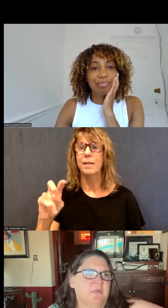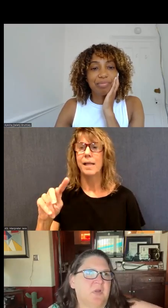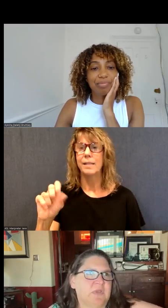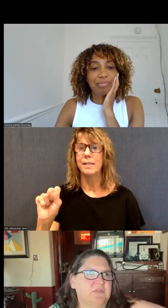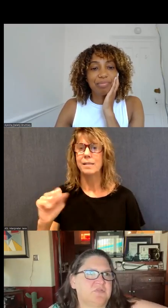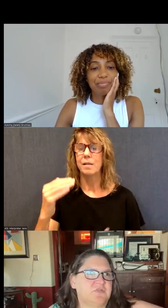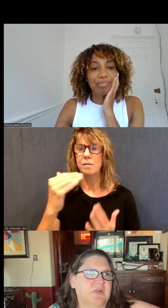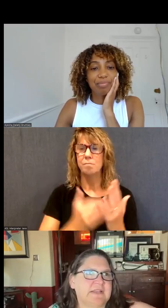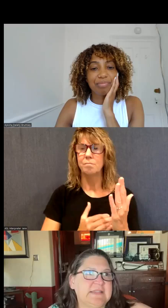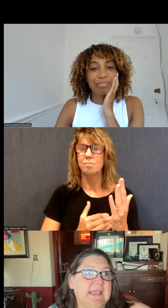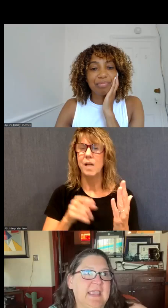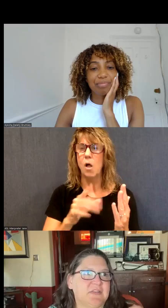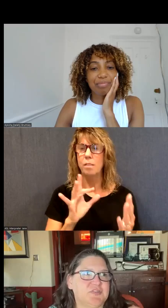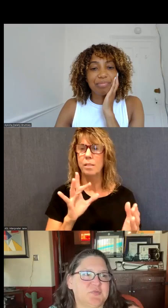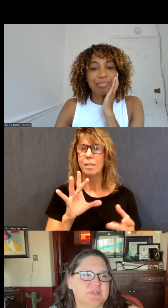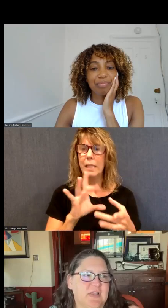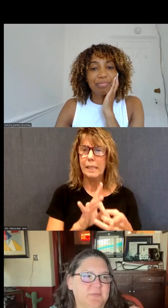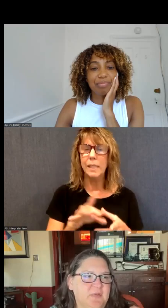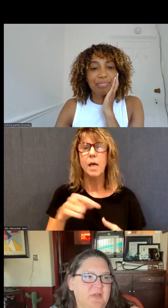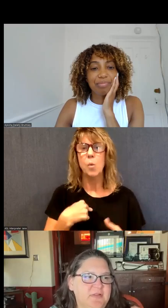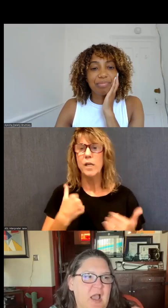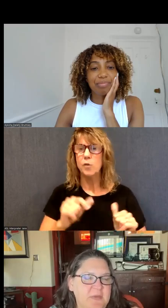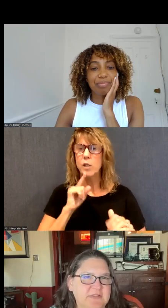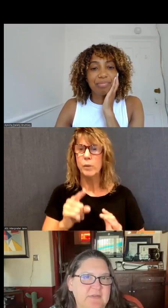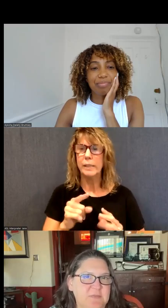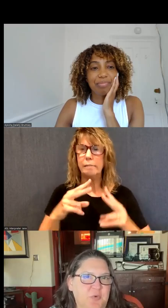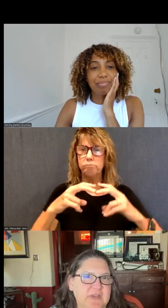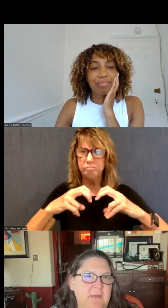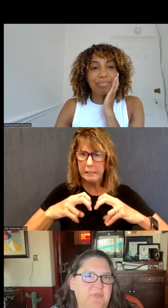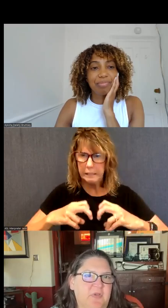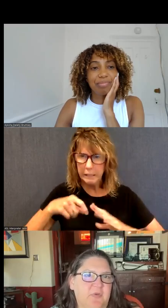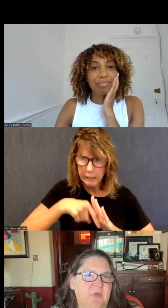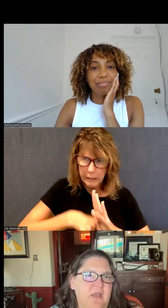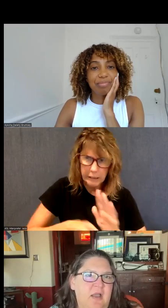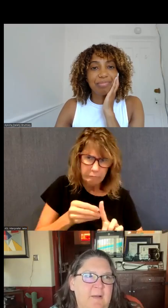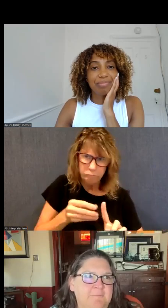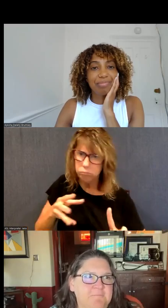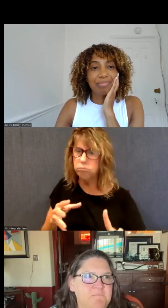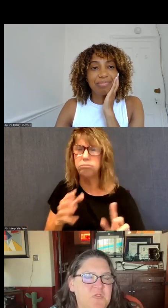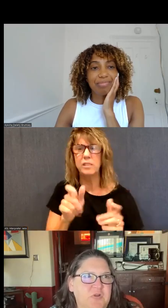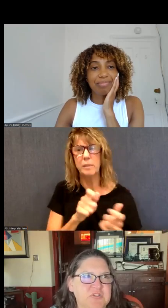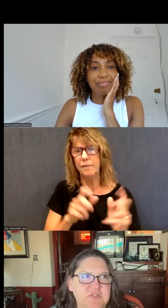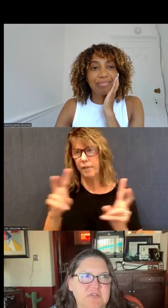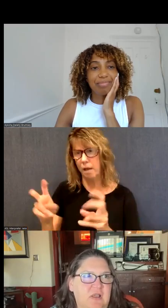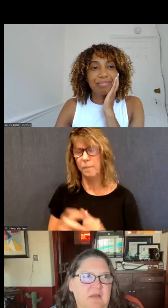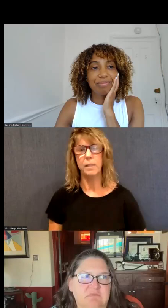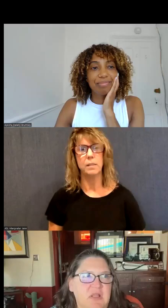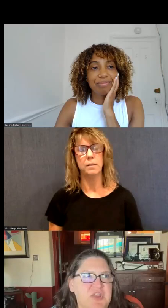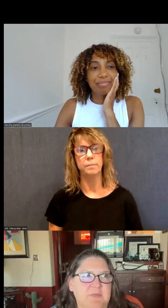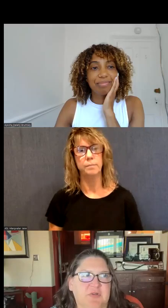But we tried to dig into some topics kind of in more depth. So